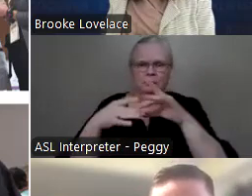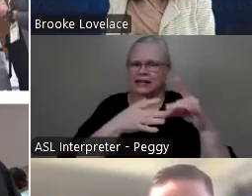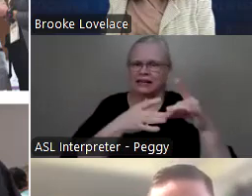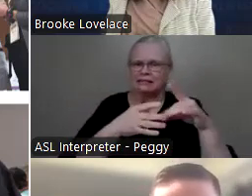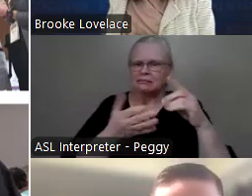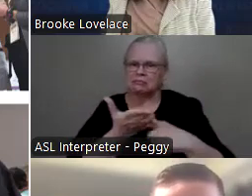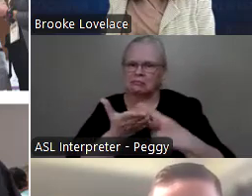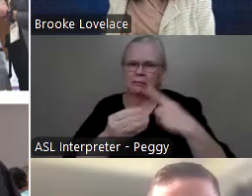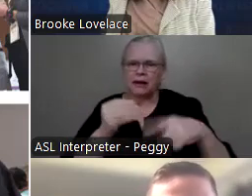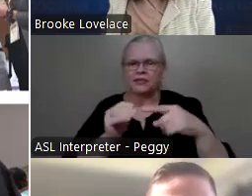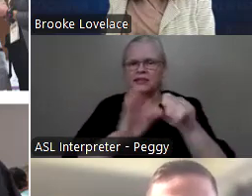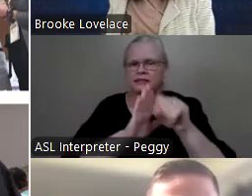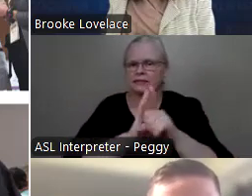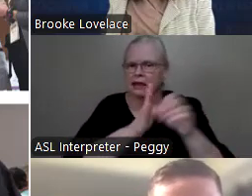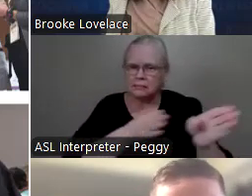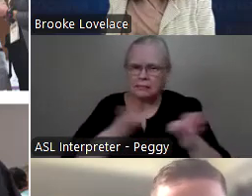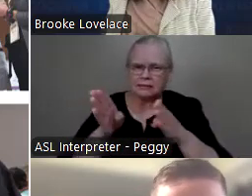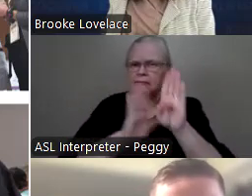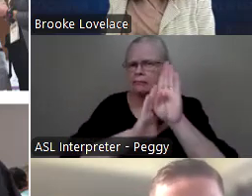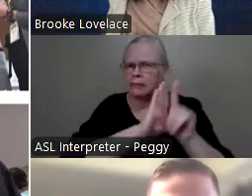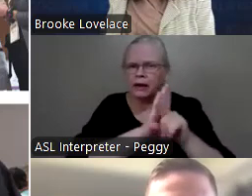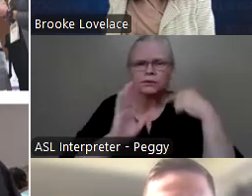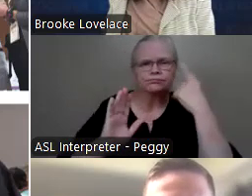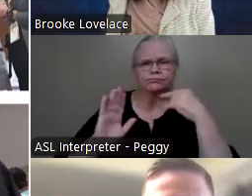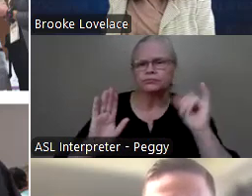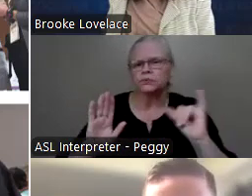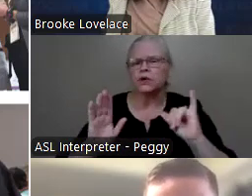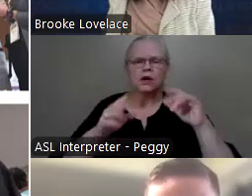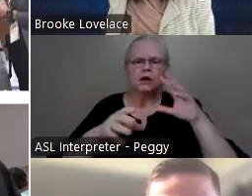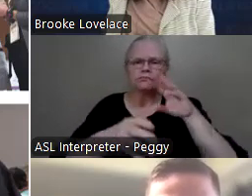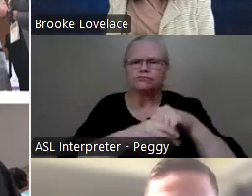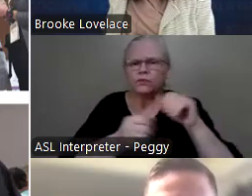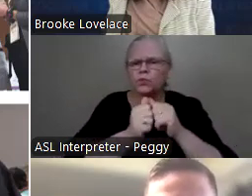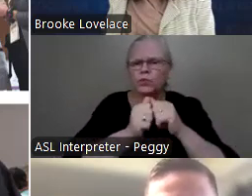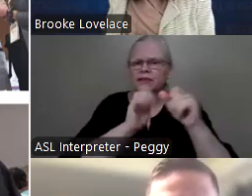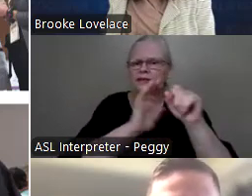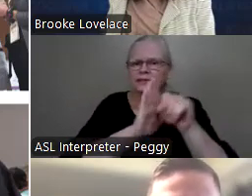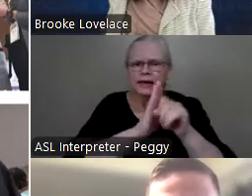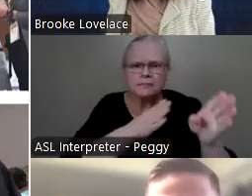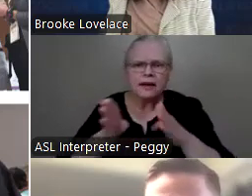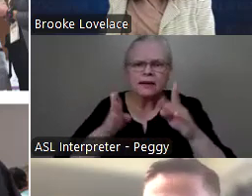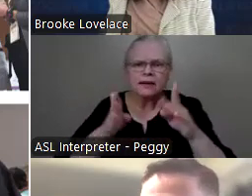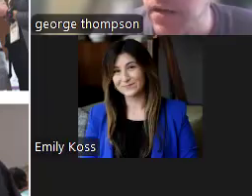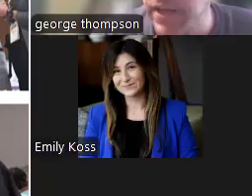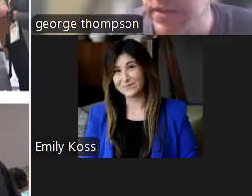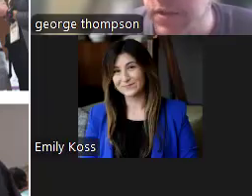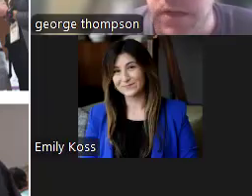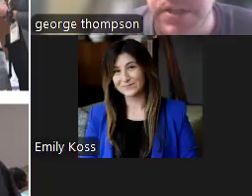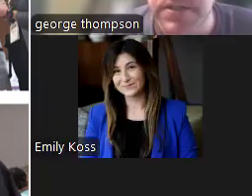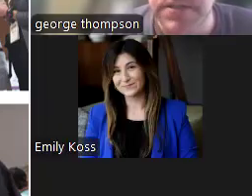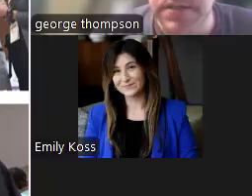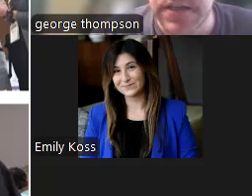about the background of what sort of work goes into the state plan, go into it in detail, and then most importantly,